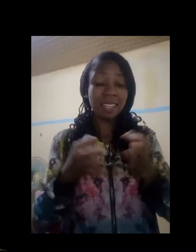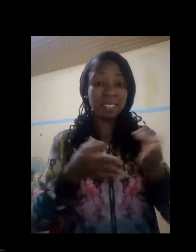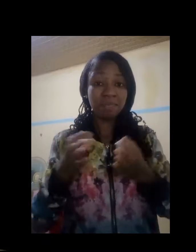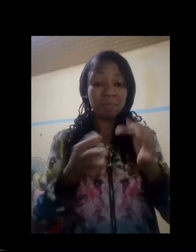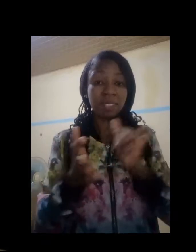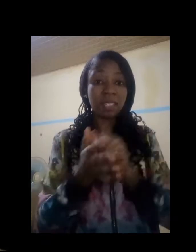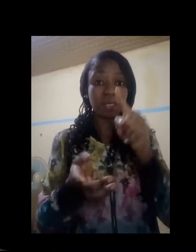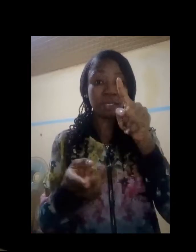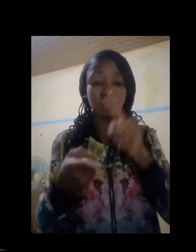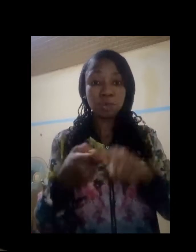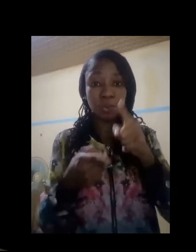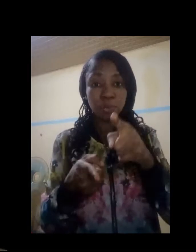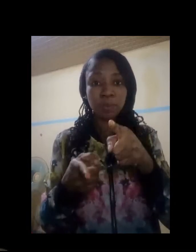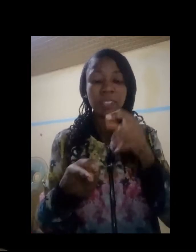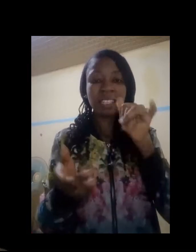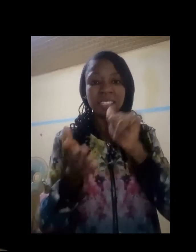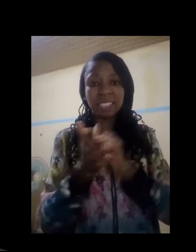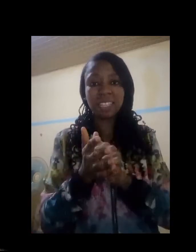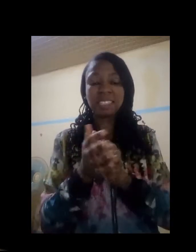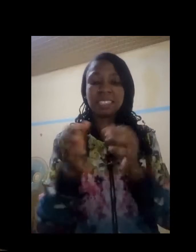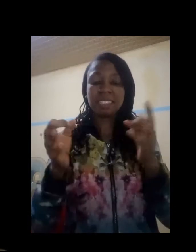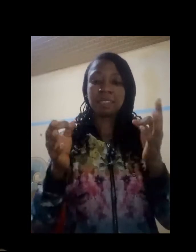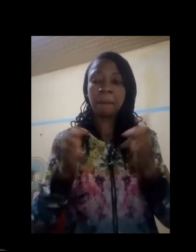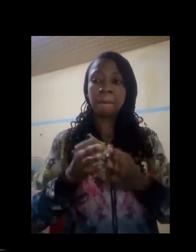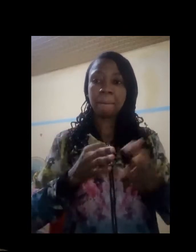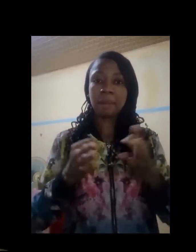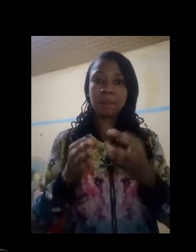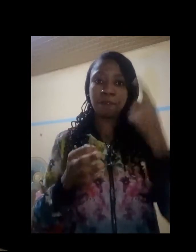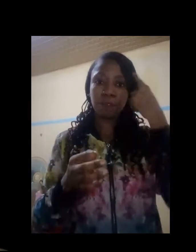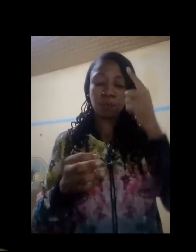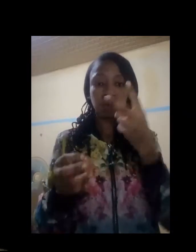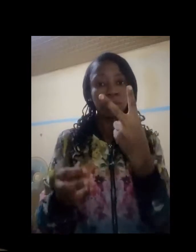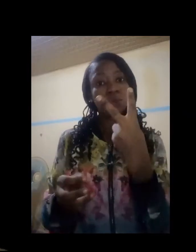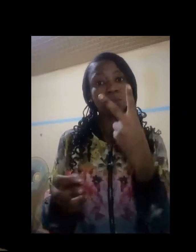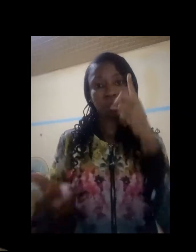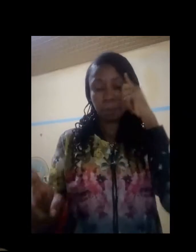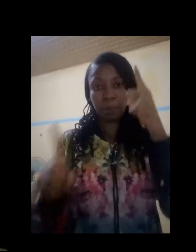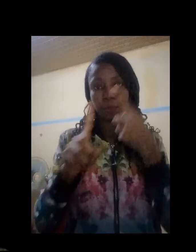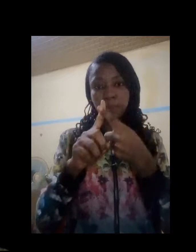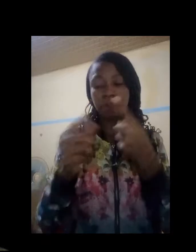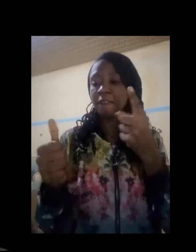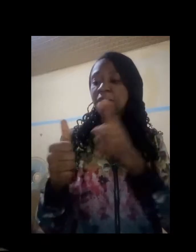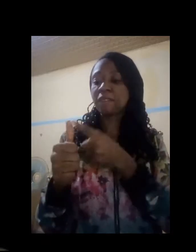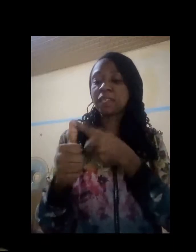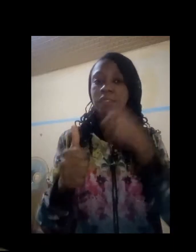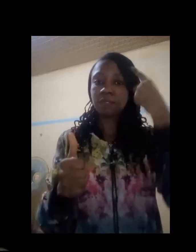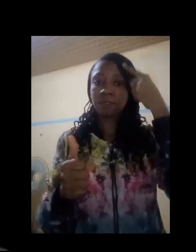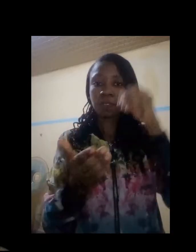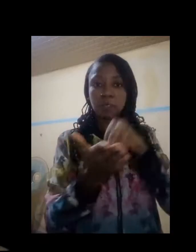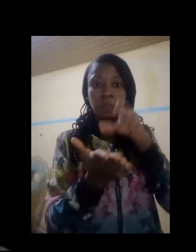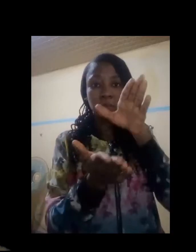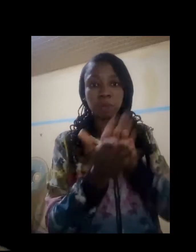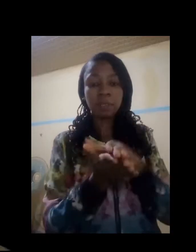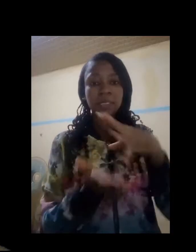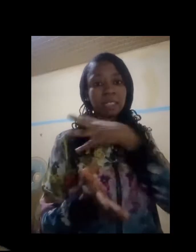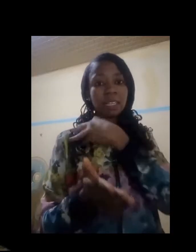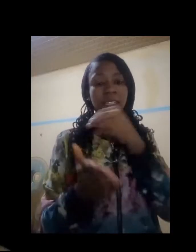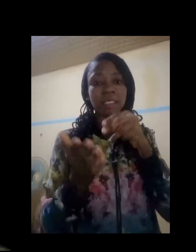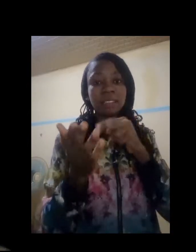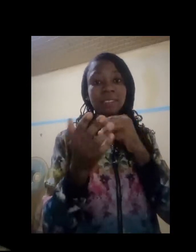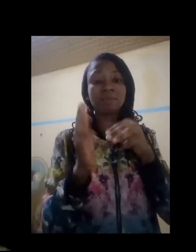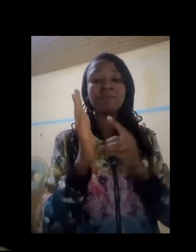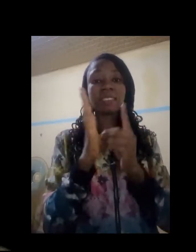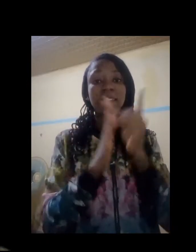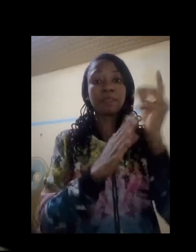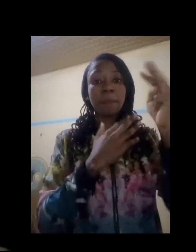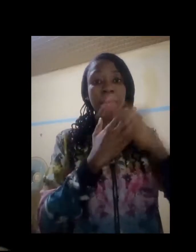That course is purely designed for two purposes. Number one, for the documentation and